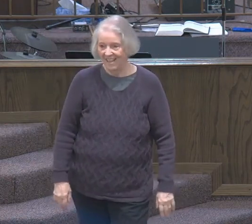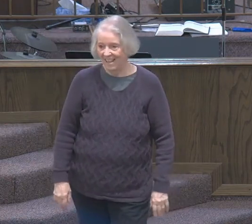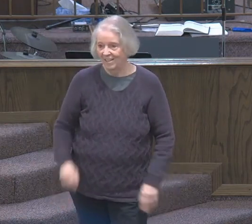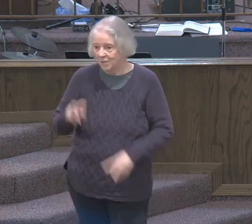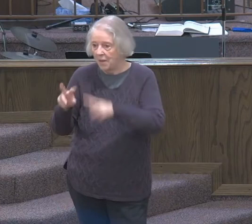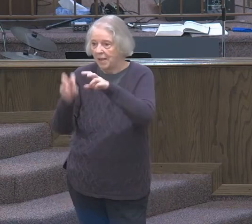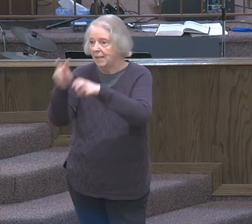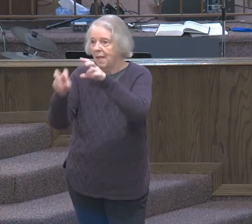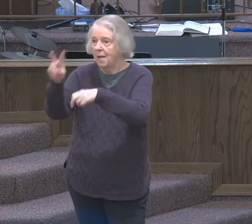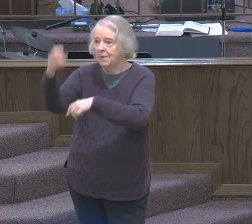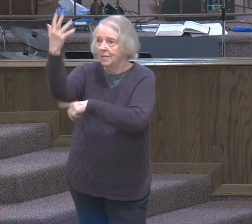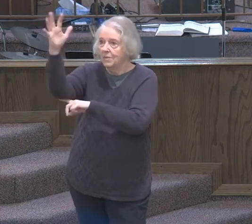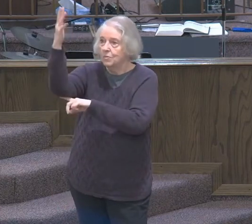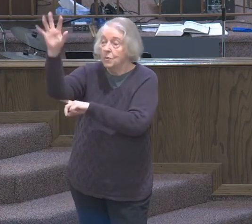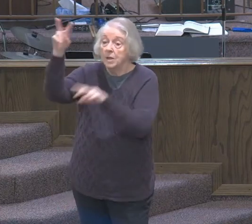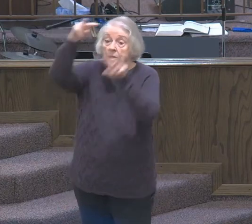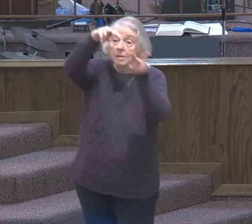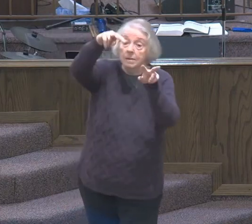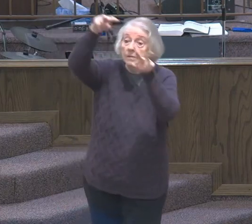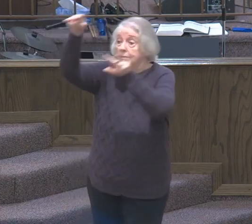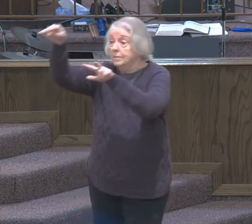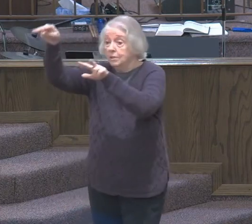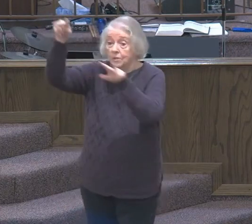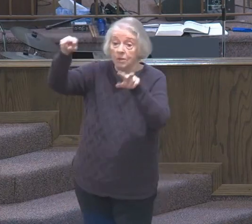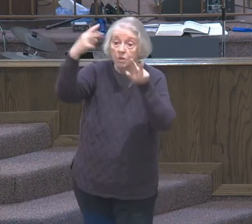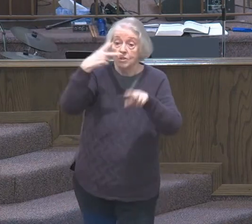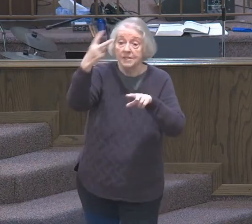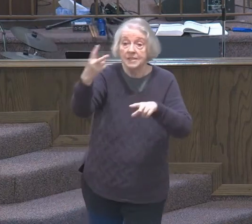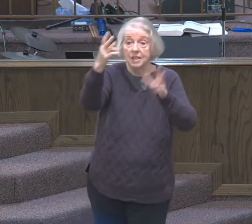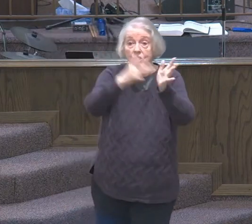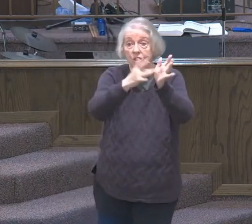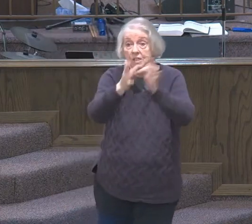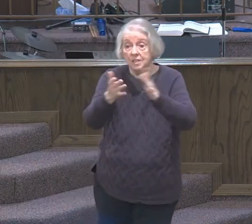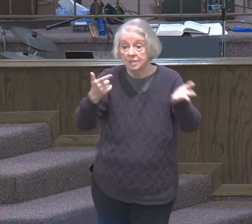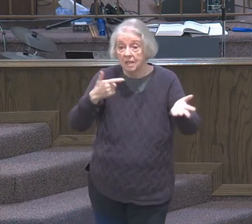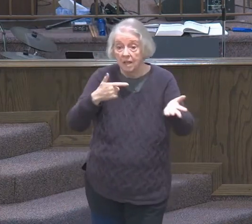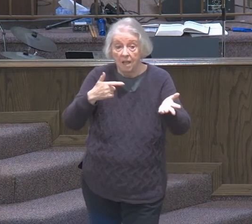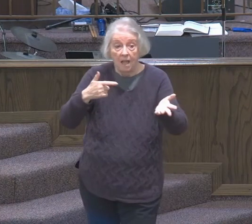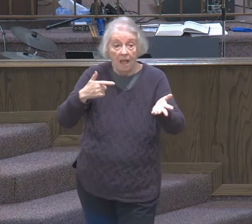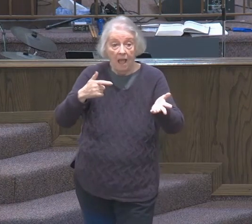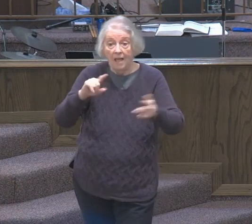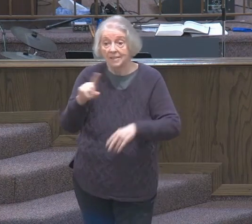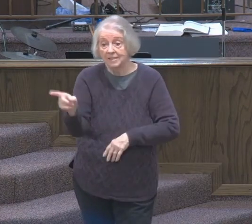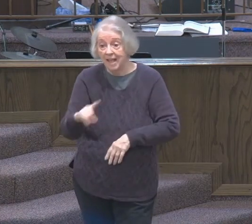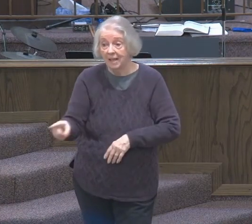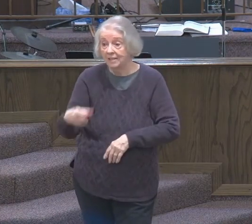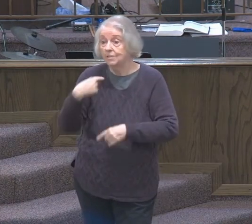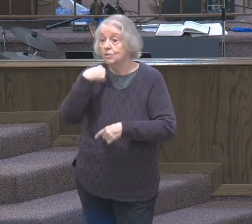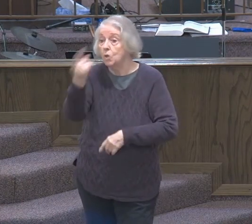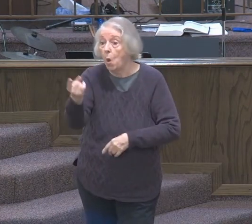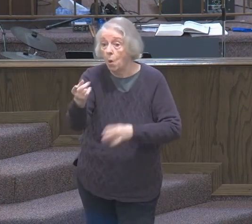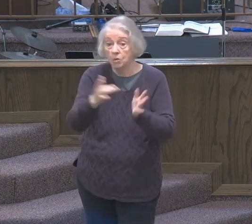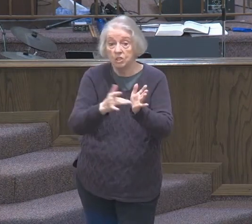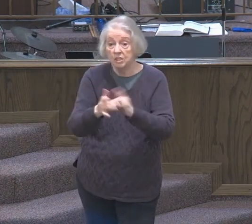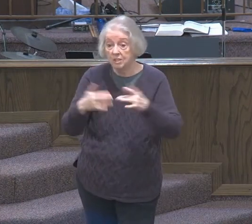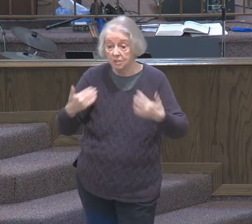"You're so spectacular." My paraphrase, "You're so spectacular, I'm going to give back